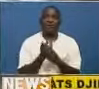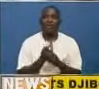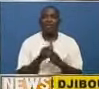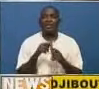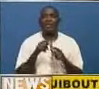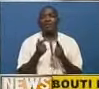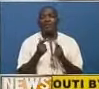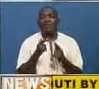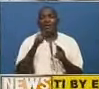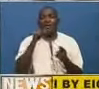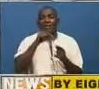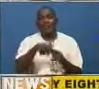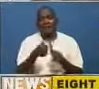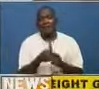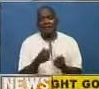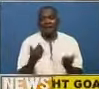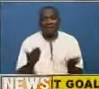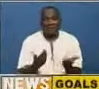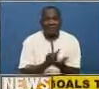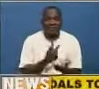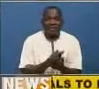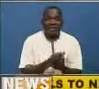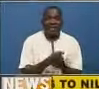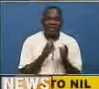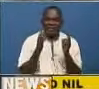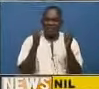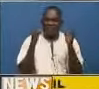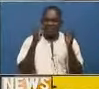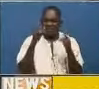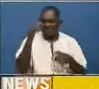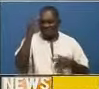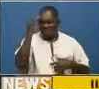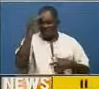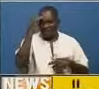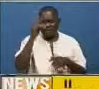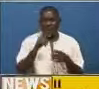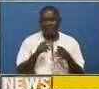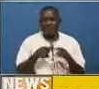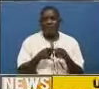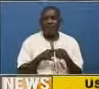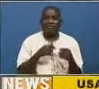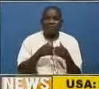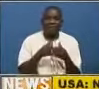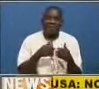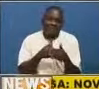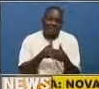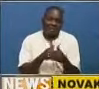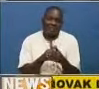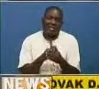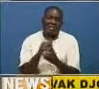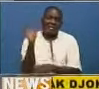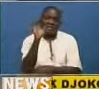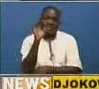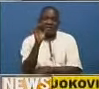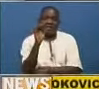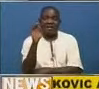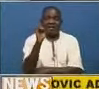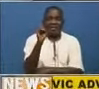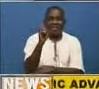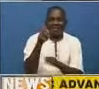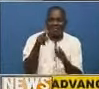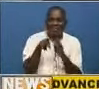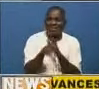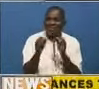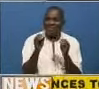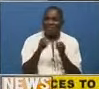and wild birds. In Ghana, the deadly disease surges ahead of the Easter and Christmas seasons, killing more than half